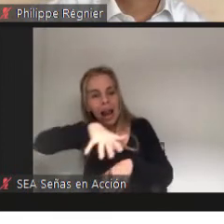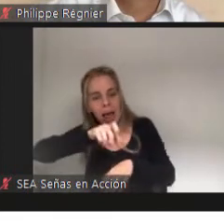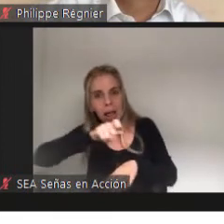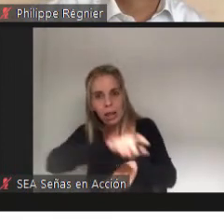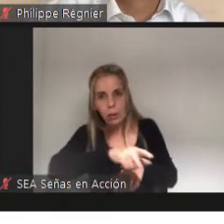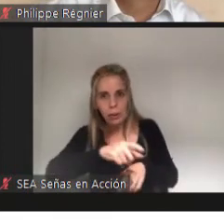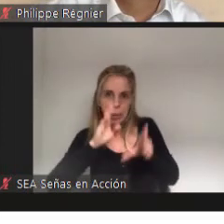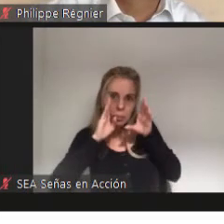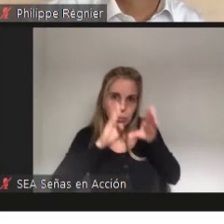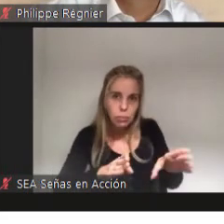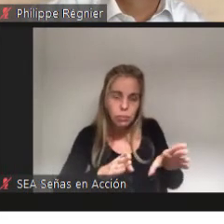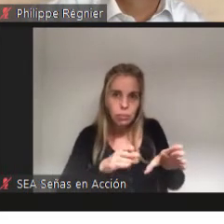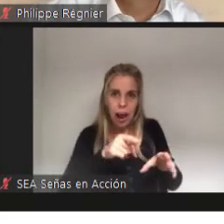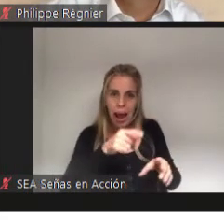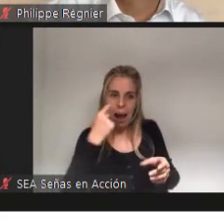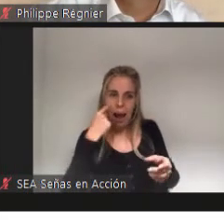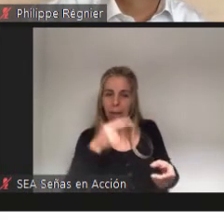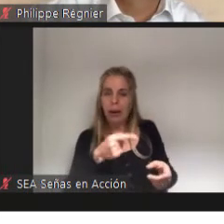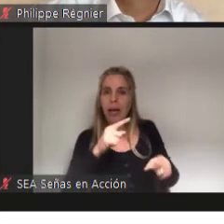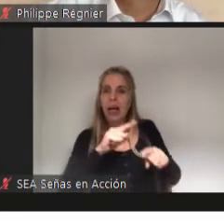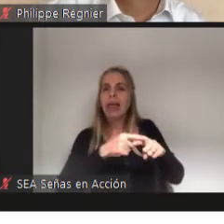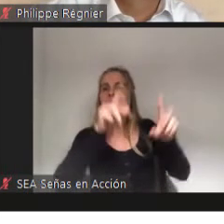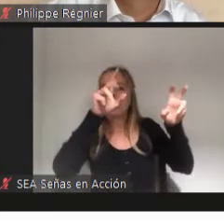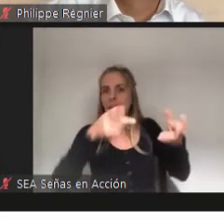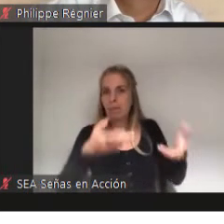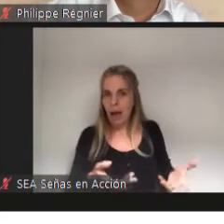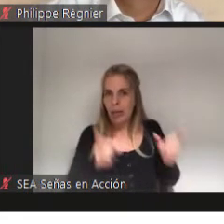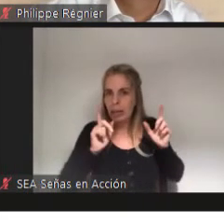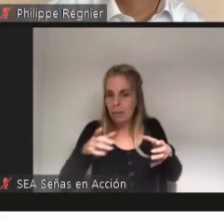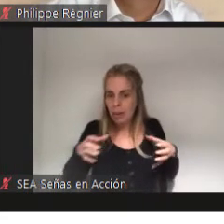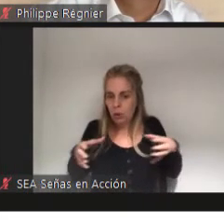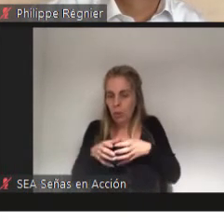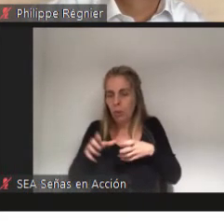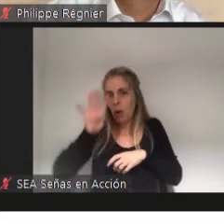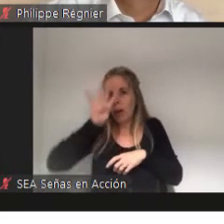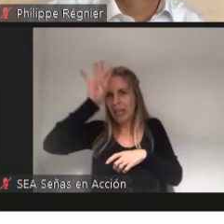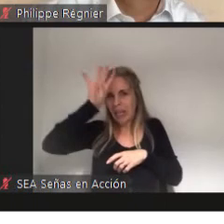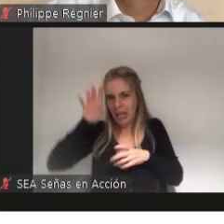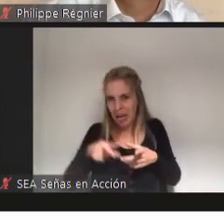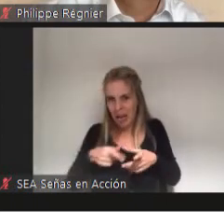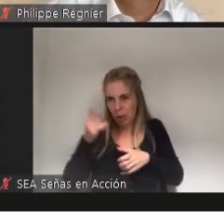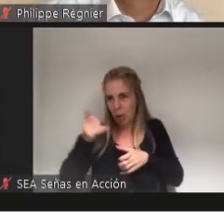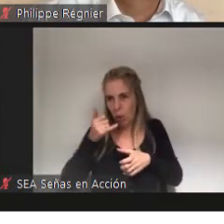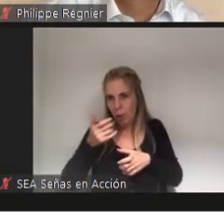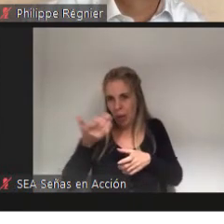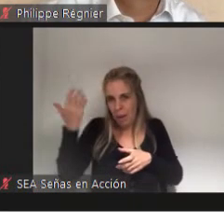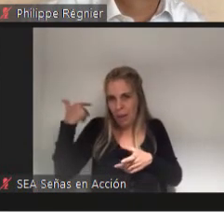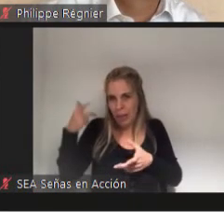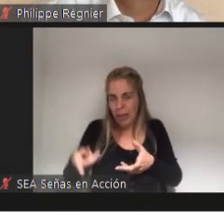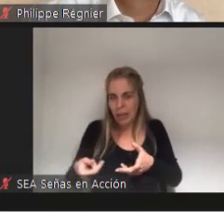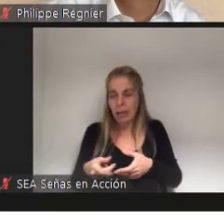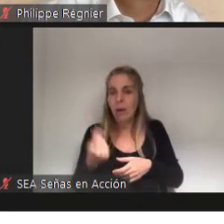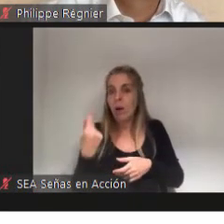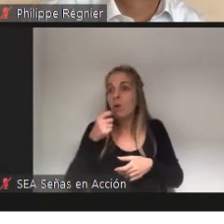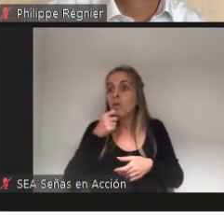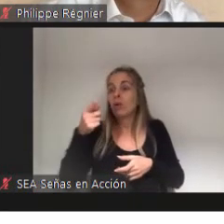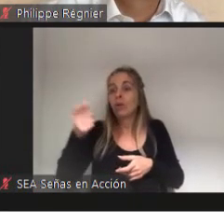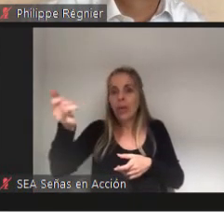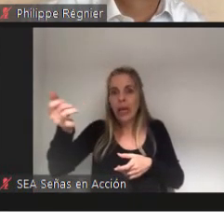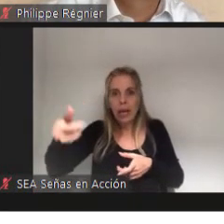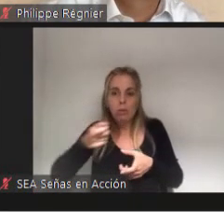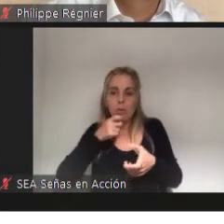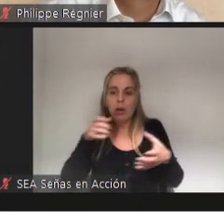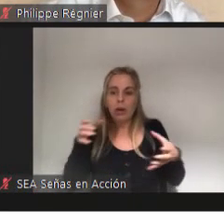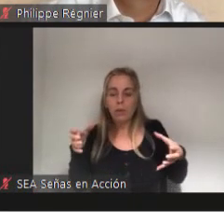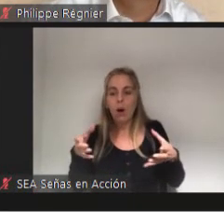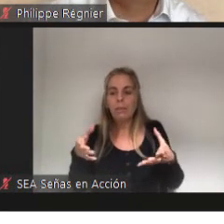localization, having a focus of light on this, and the indigenous issue I was mentioning before. When